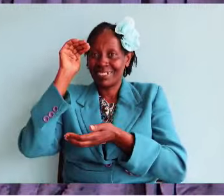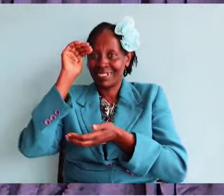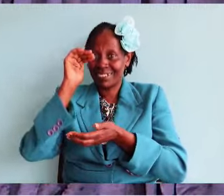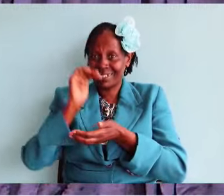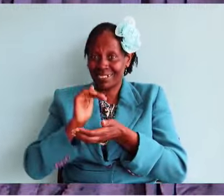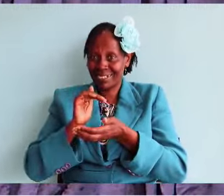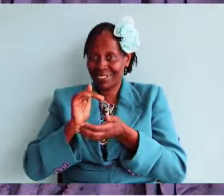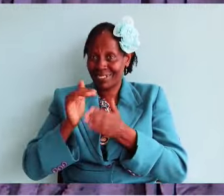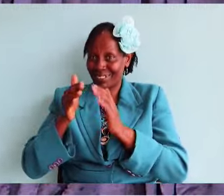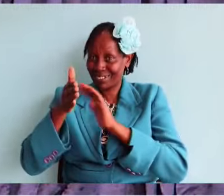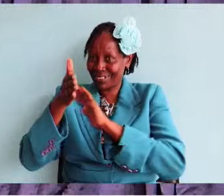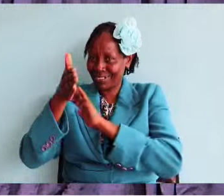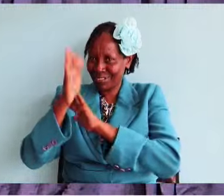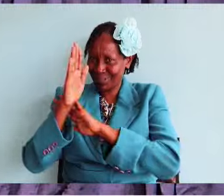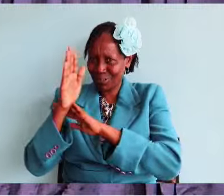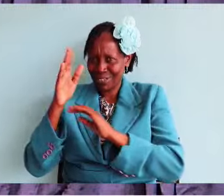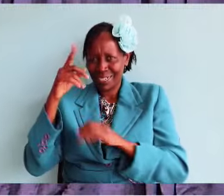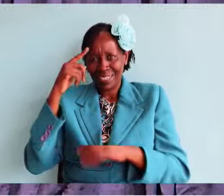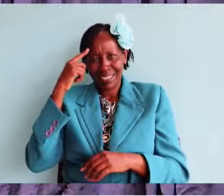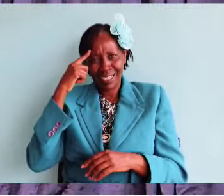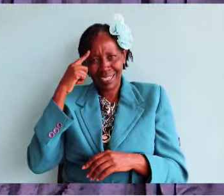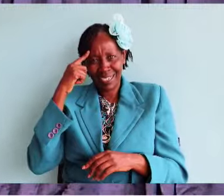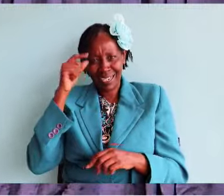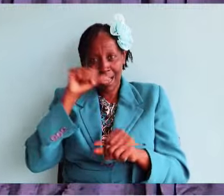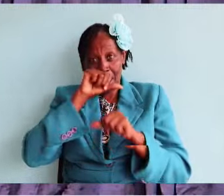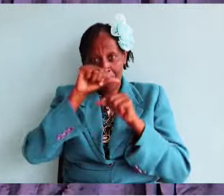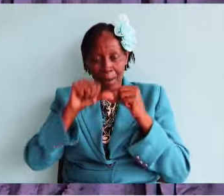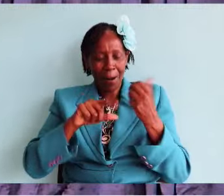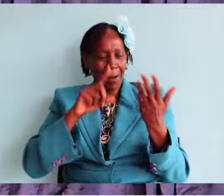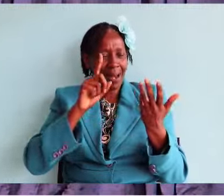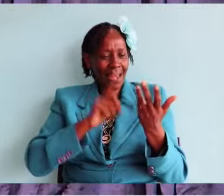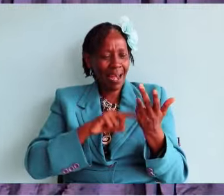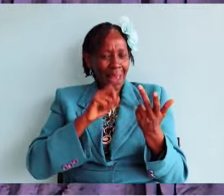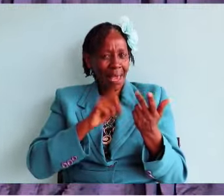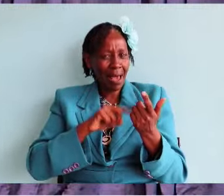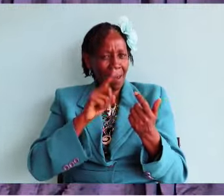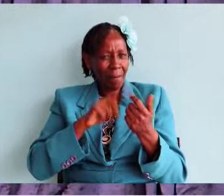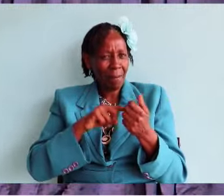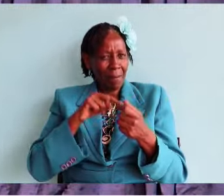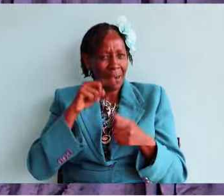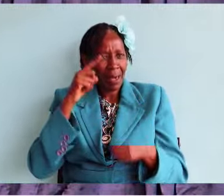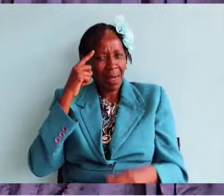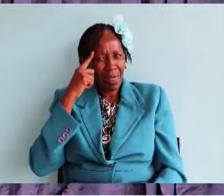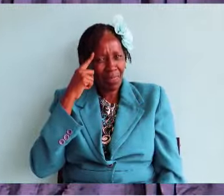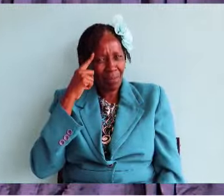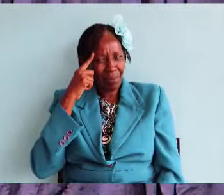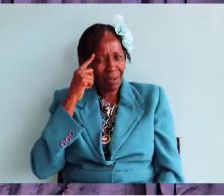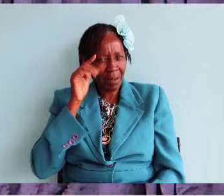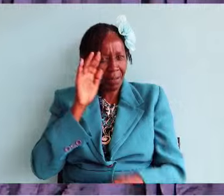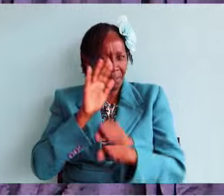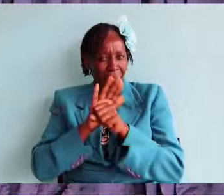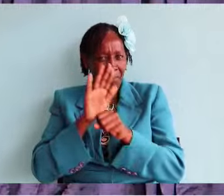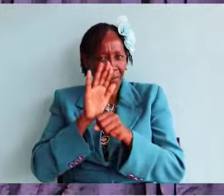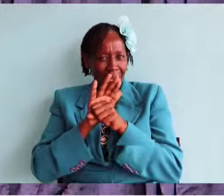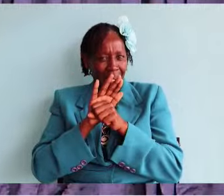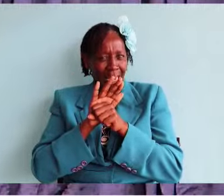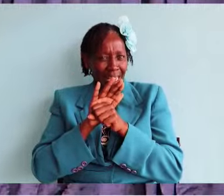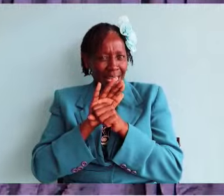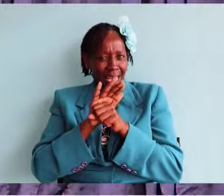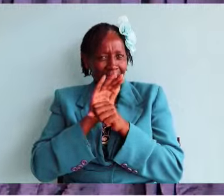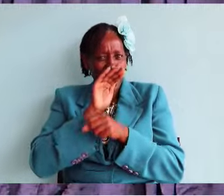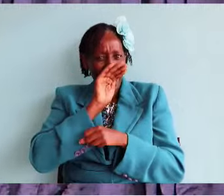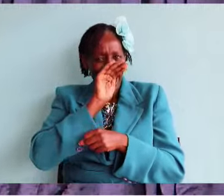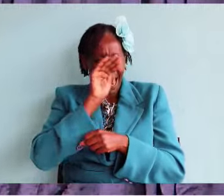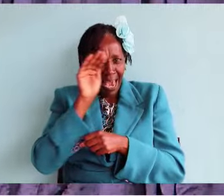still looking at that number and saying that it is too much. And so he asked Gideon to still